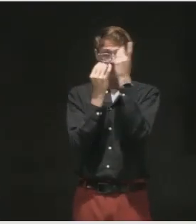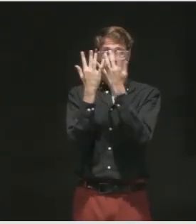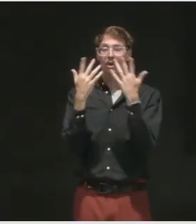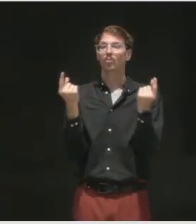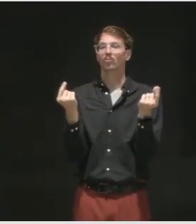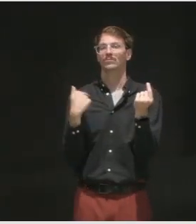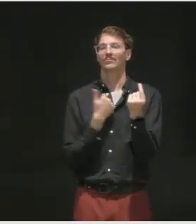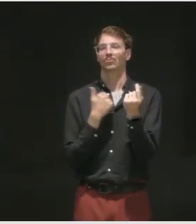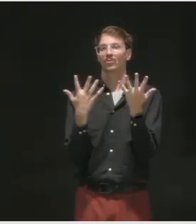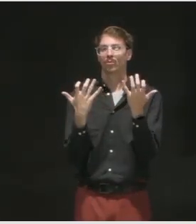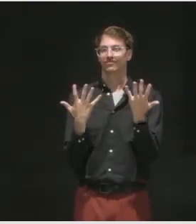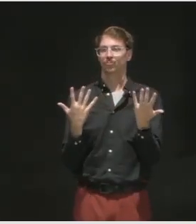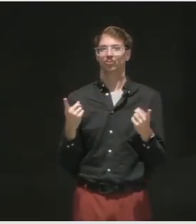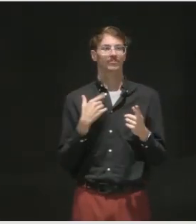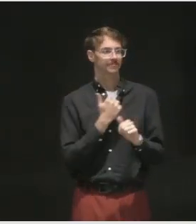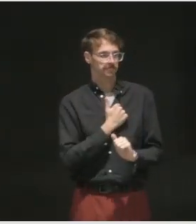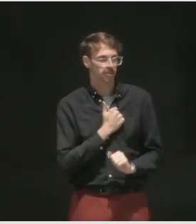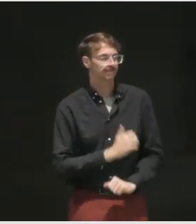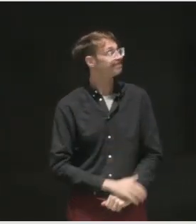do,